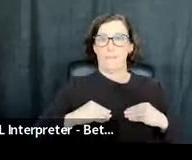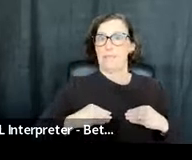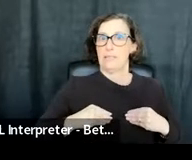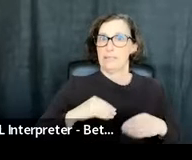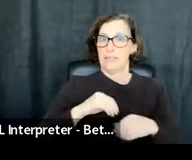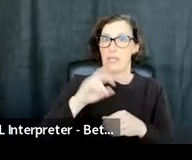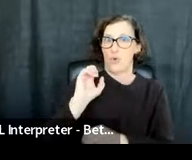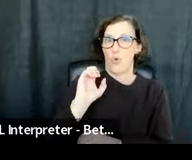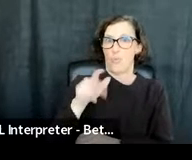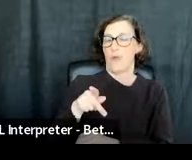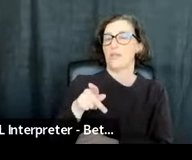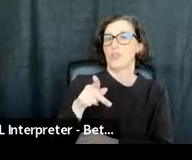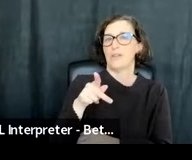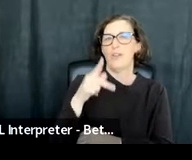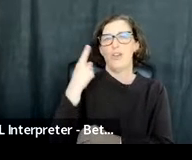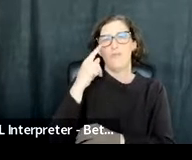might be resistant,